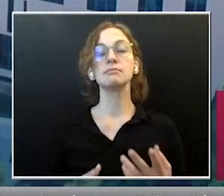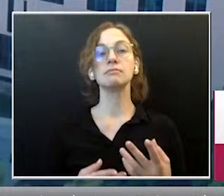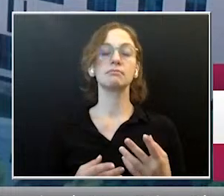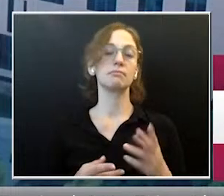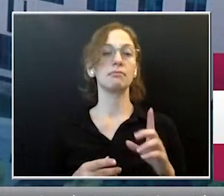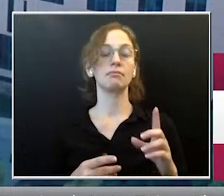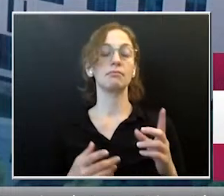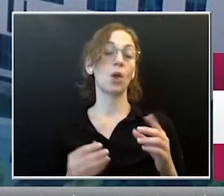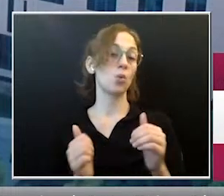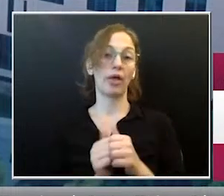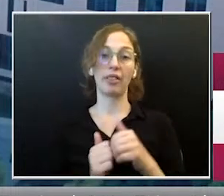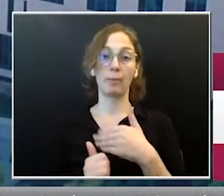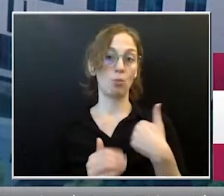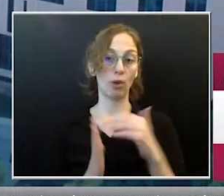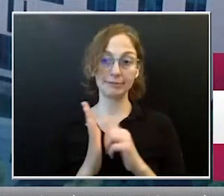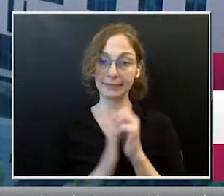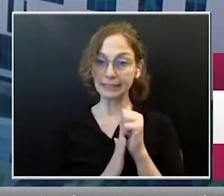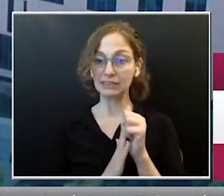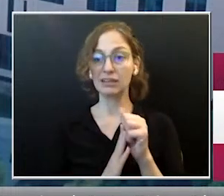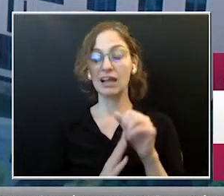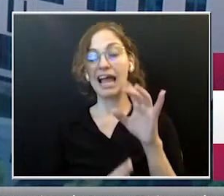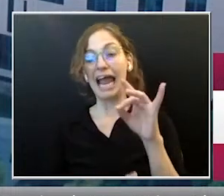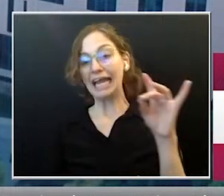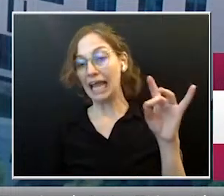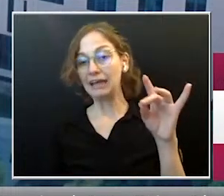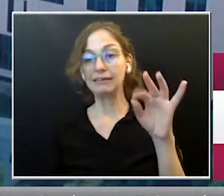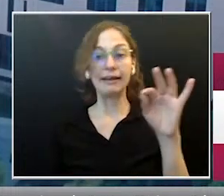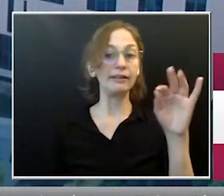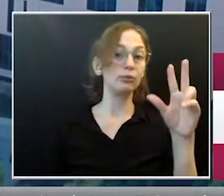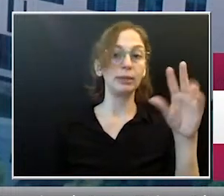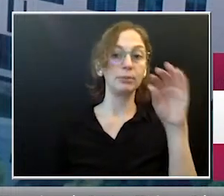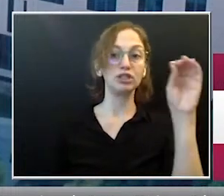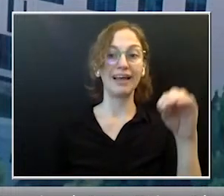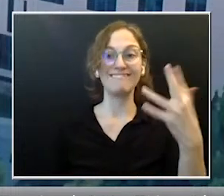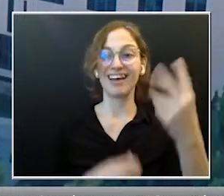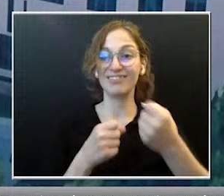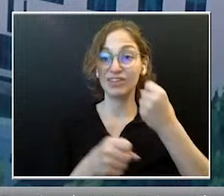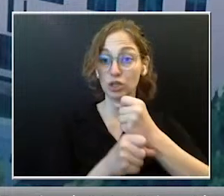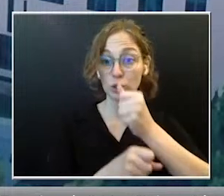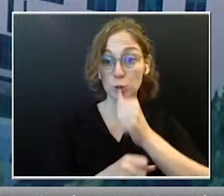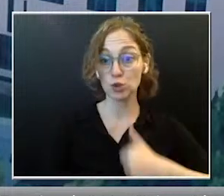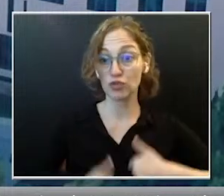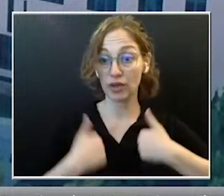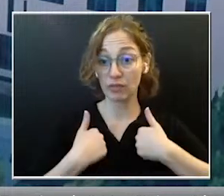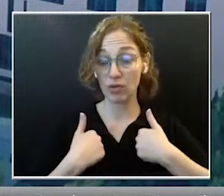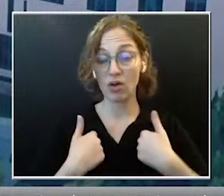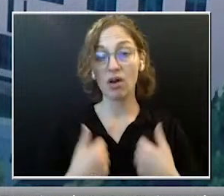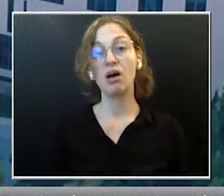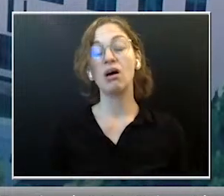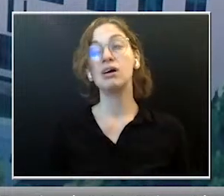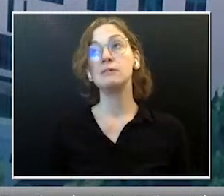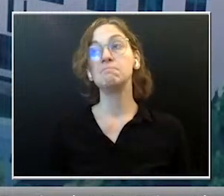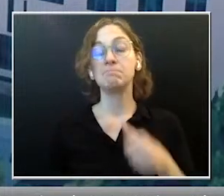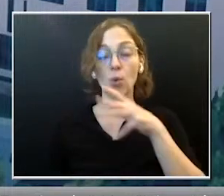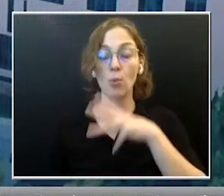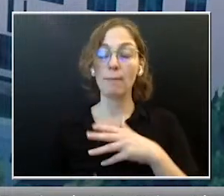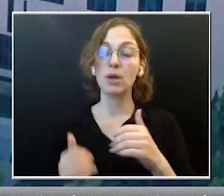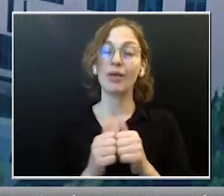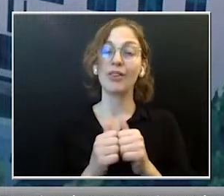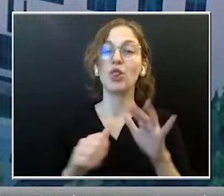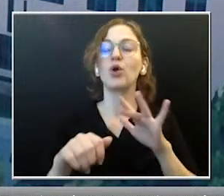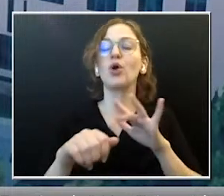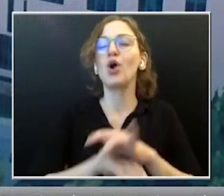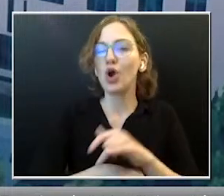88, 93%, 5-year survival. You know, breast cancer. Women with breast cancer, especially early stage breast cancer, need